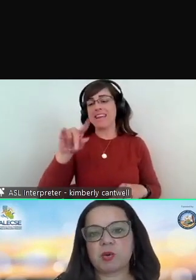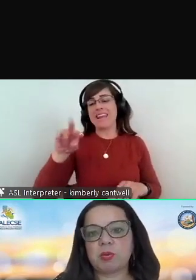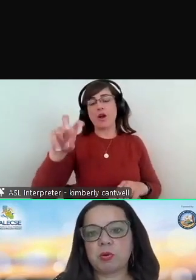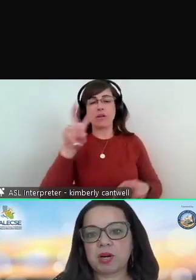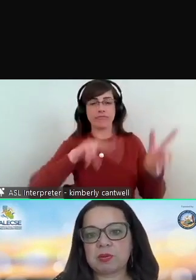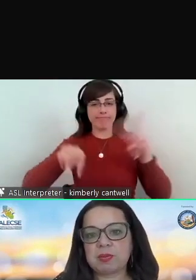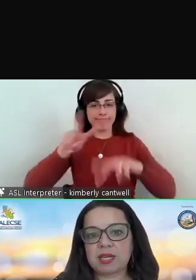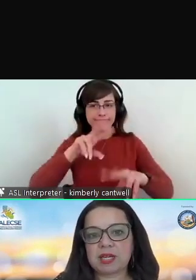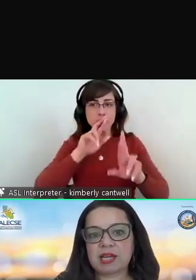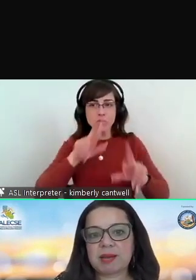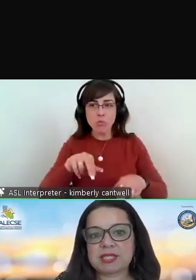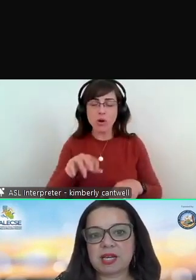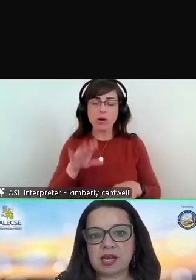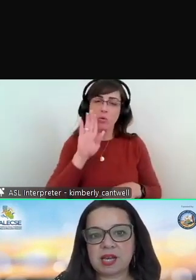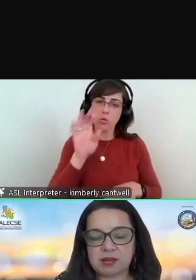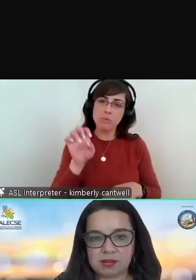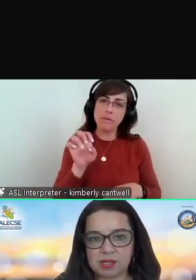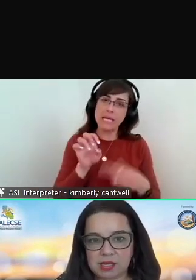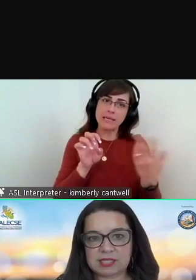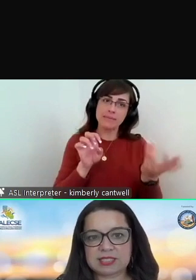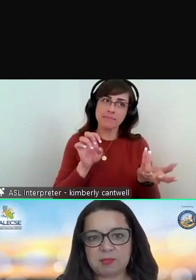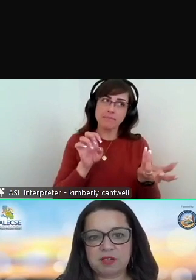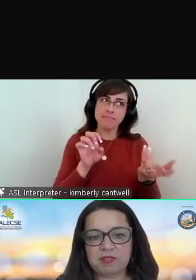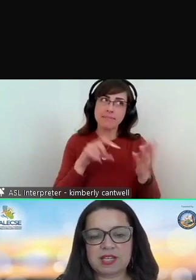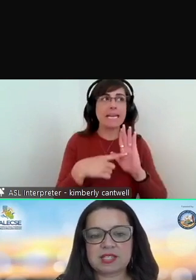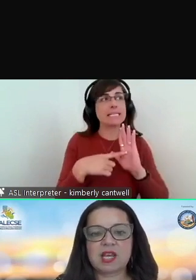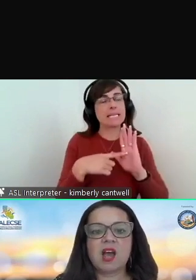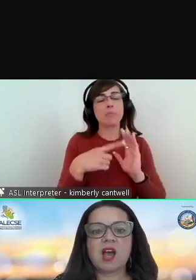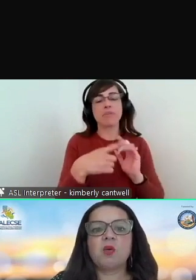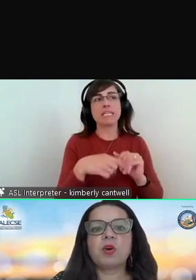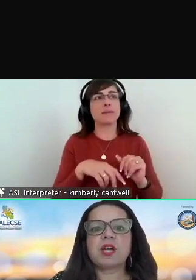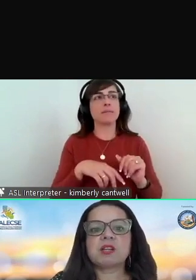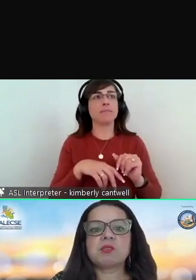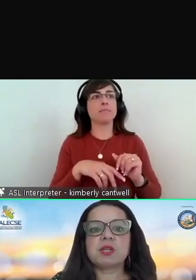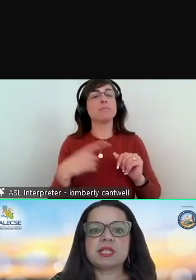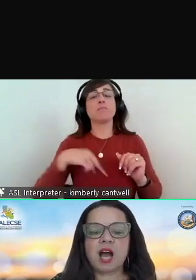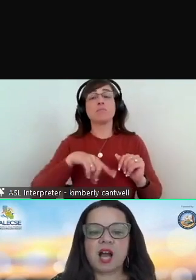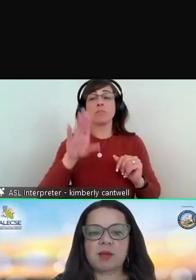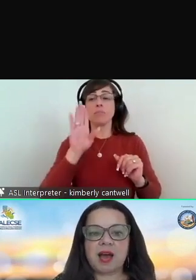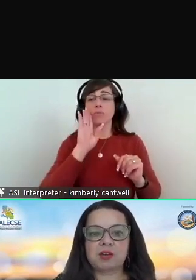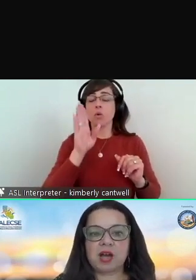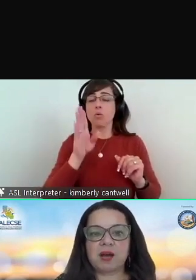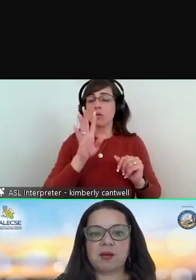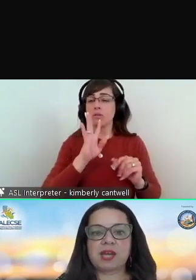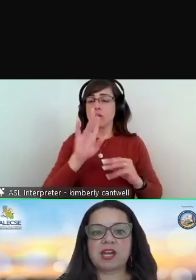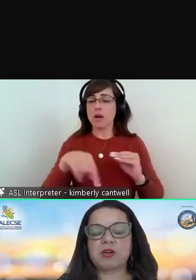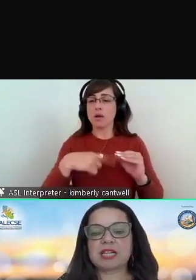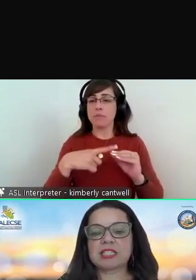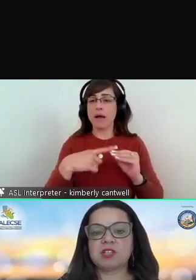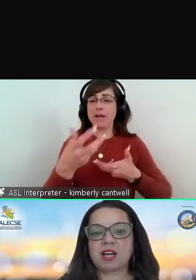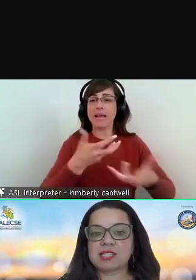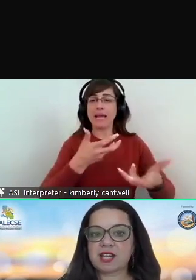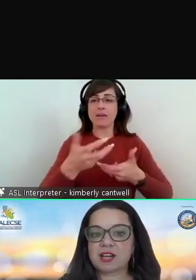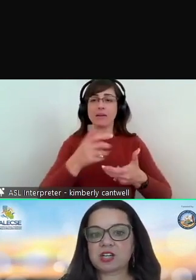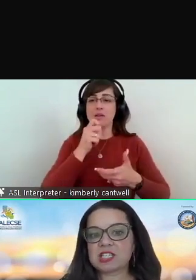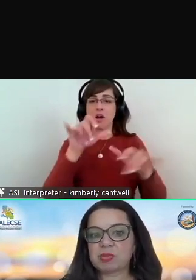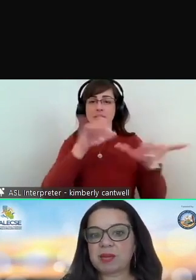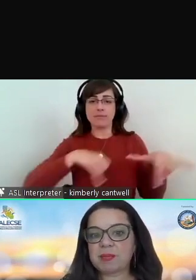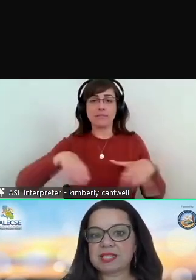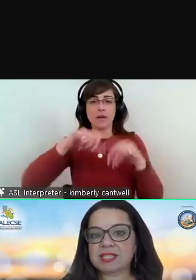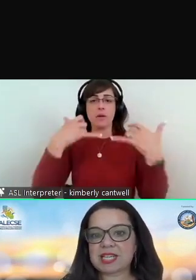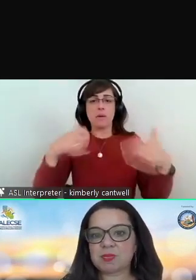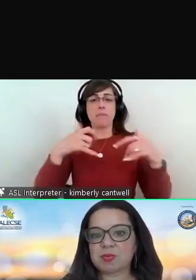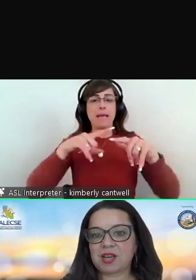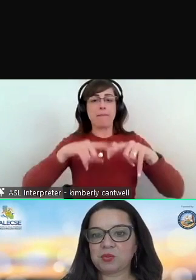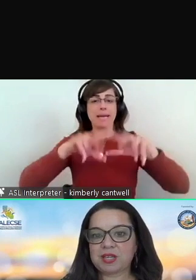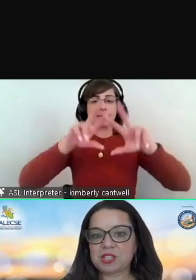in a report would be an example of this. We're going to really talk about an interactive, non-standardized